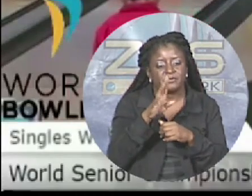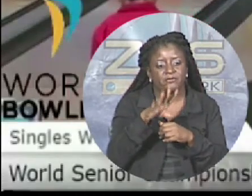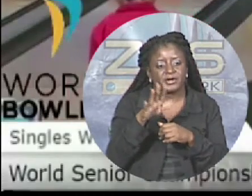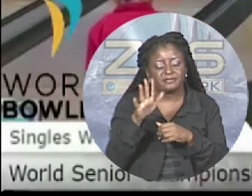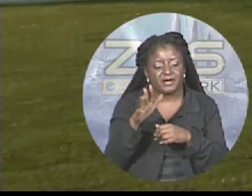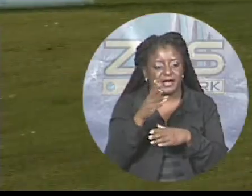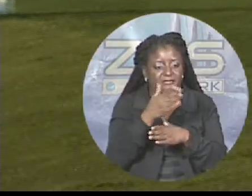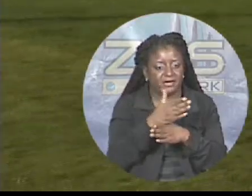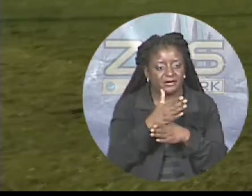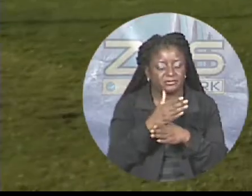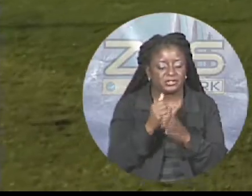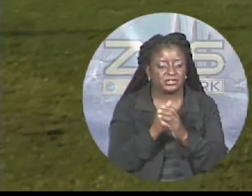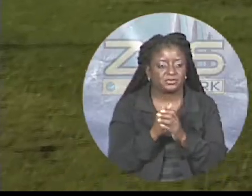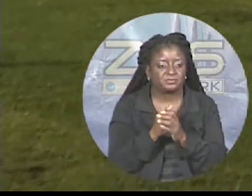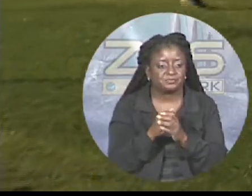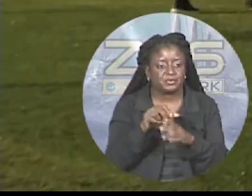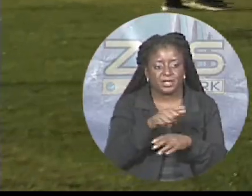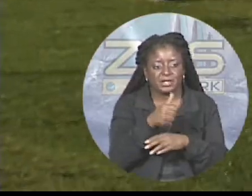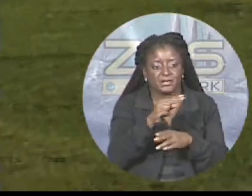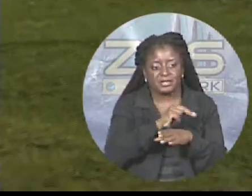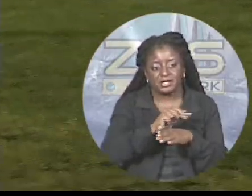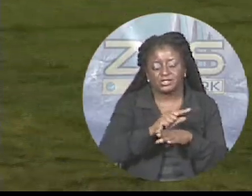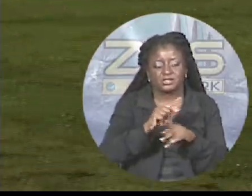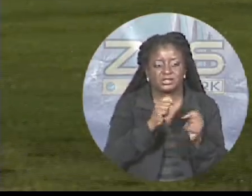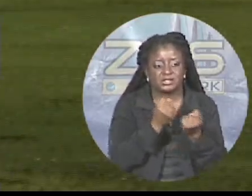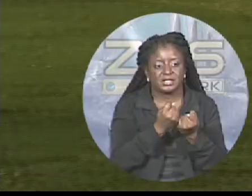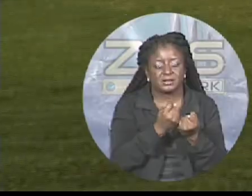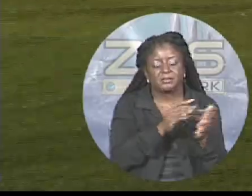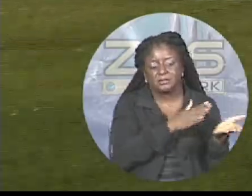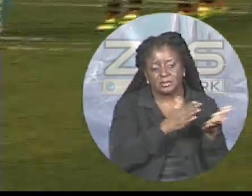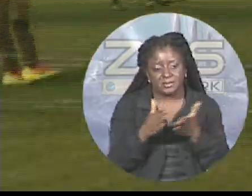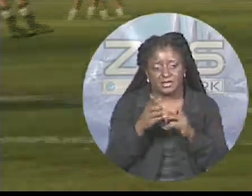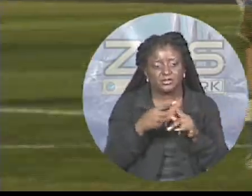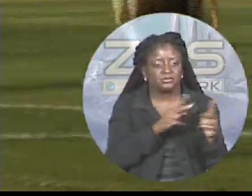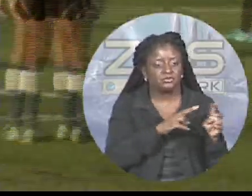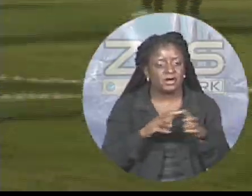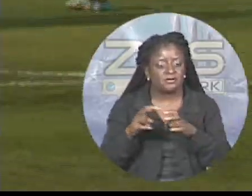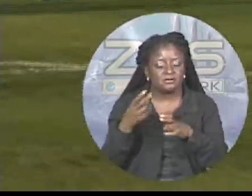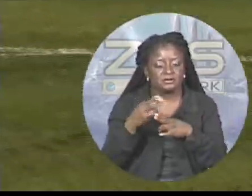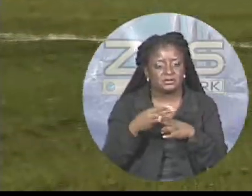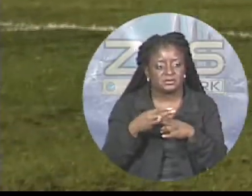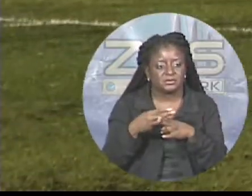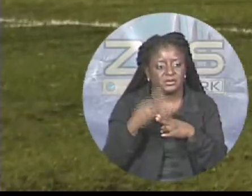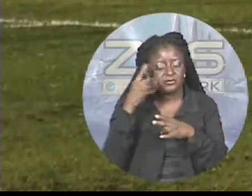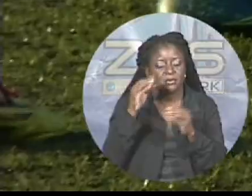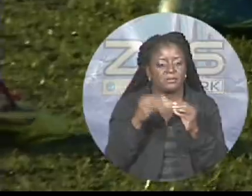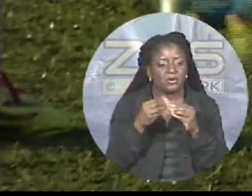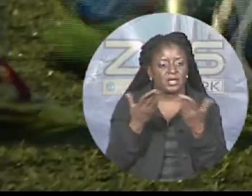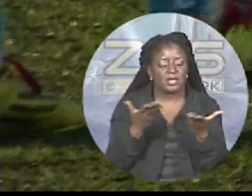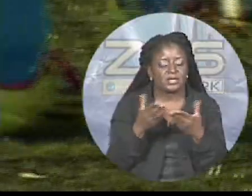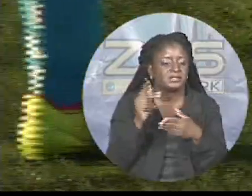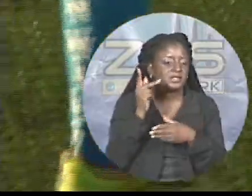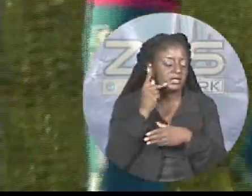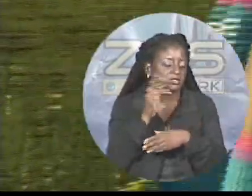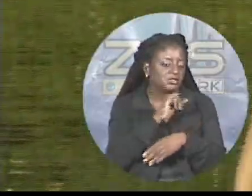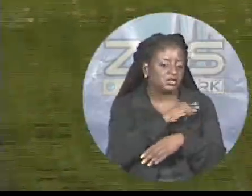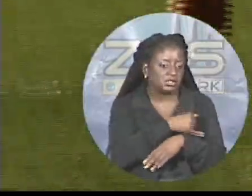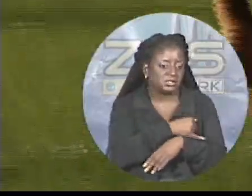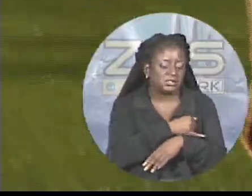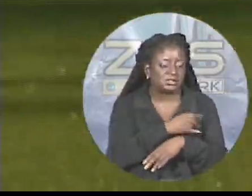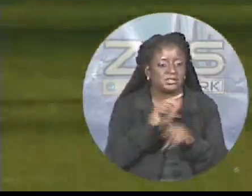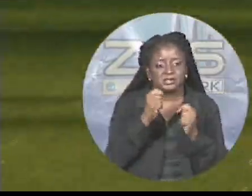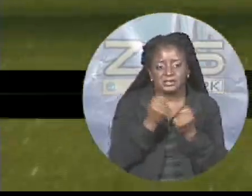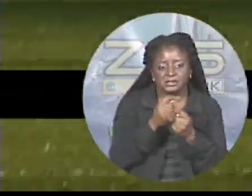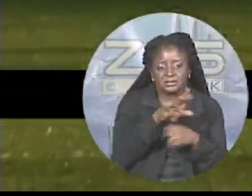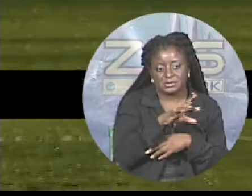145 average. Another national team getting ready to travel in short order. For more on that, here's Kelsey Johnson. The team has